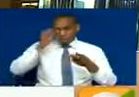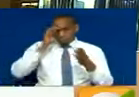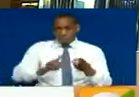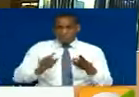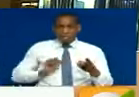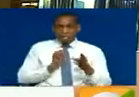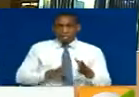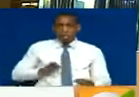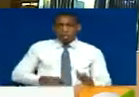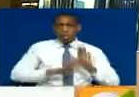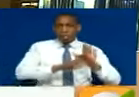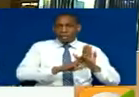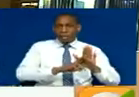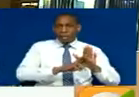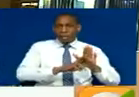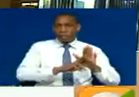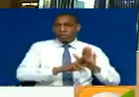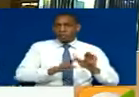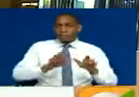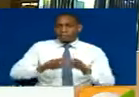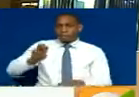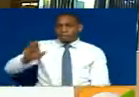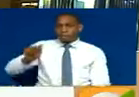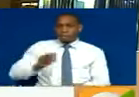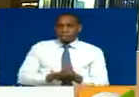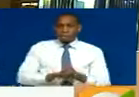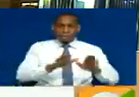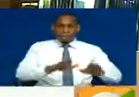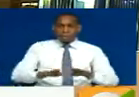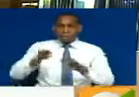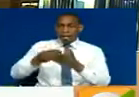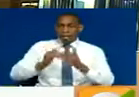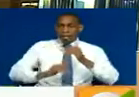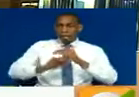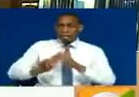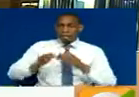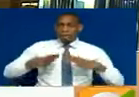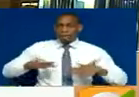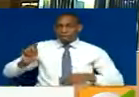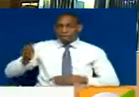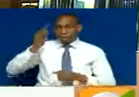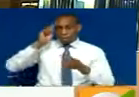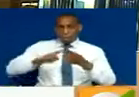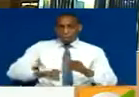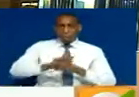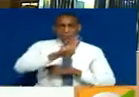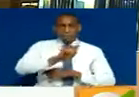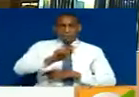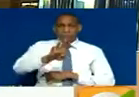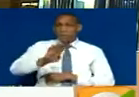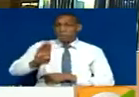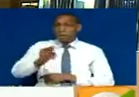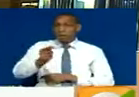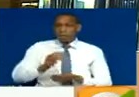senate, county women representatives and member of county assembly. The campaign funds limits to presidential campaigns had been set at 4.4